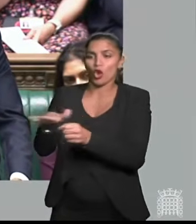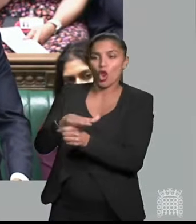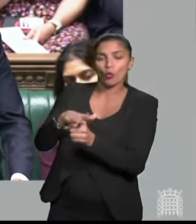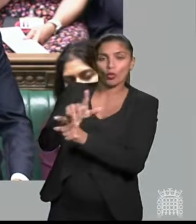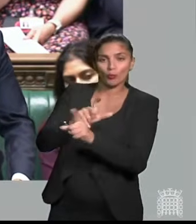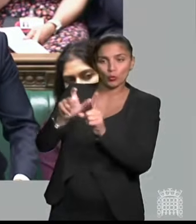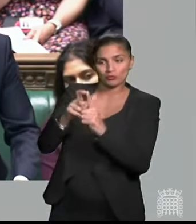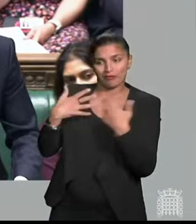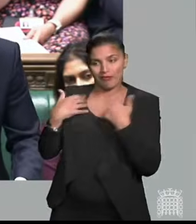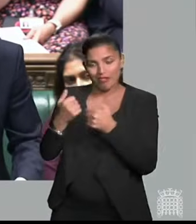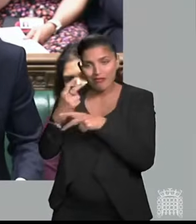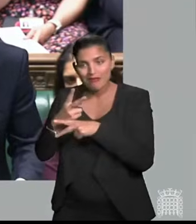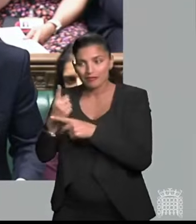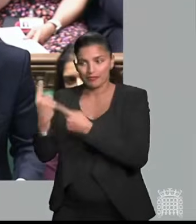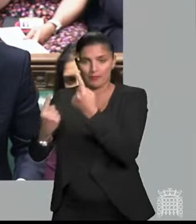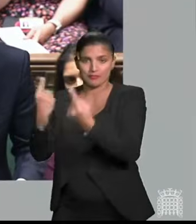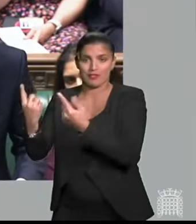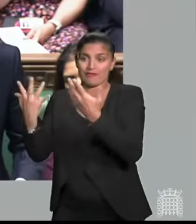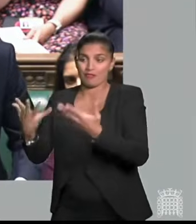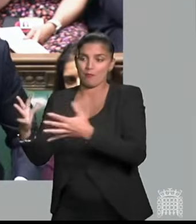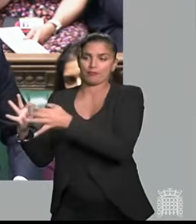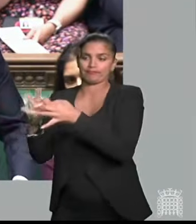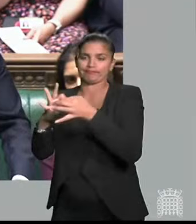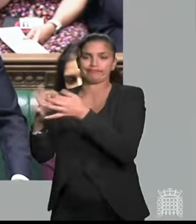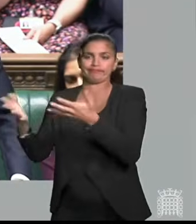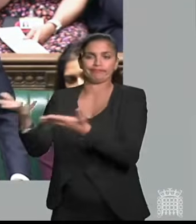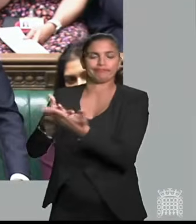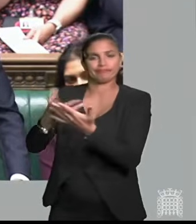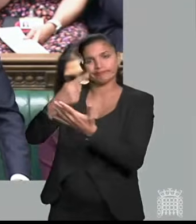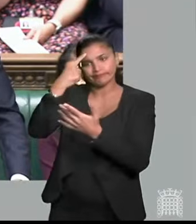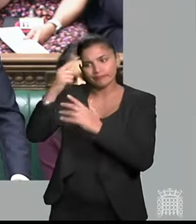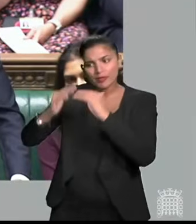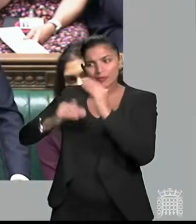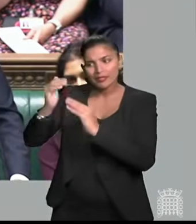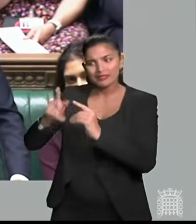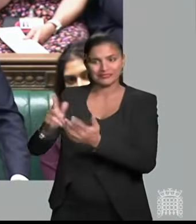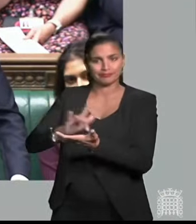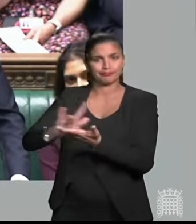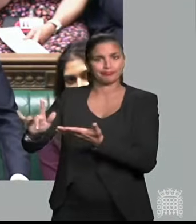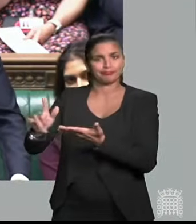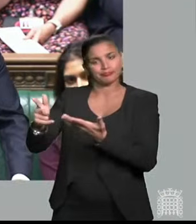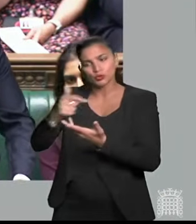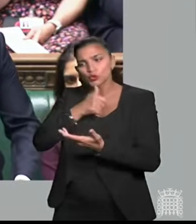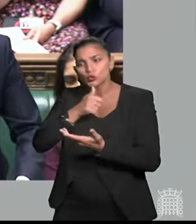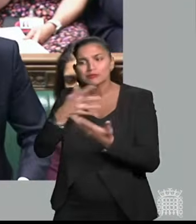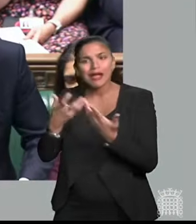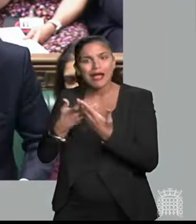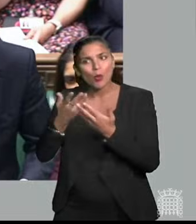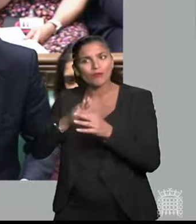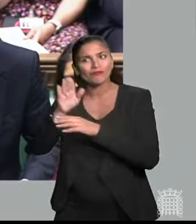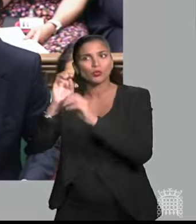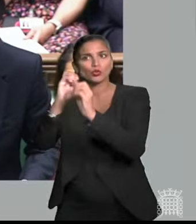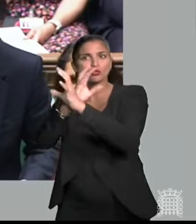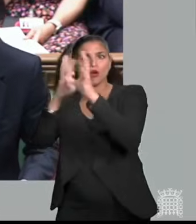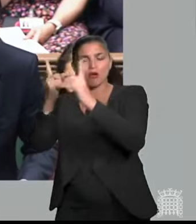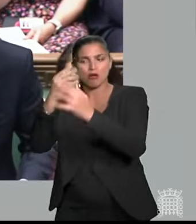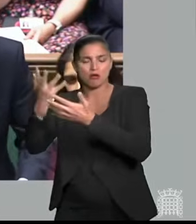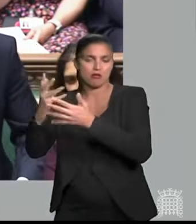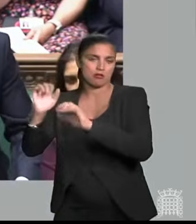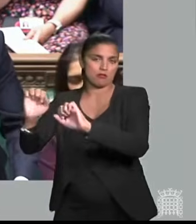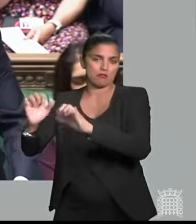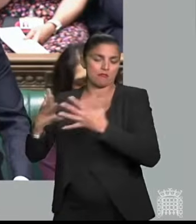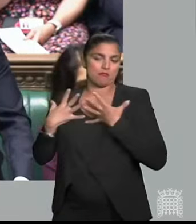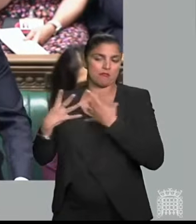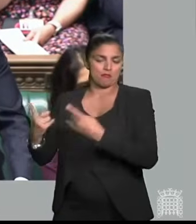providers to establish a future sustainable use for the currently vacant space. And may I also, Mr. Speaker, take the opportunity to commend the work that my